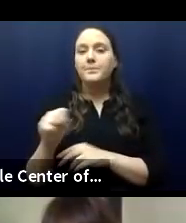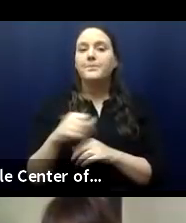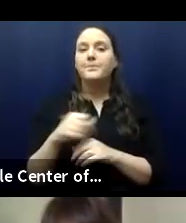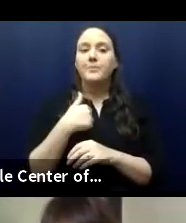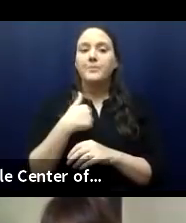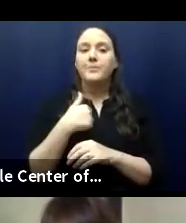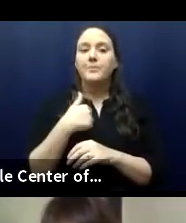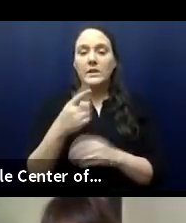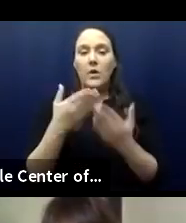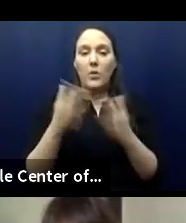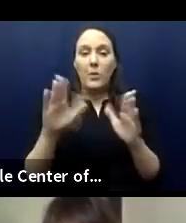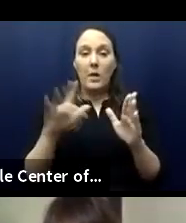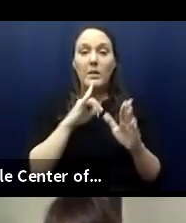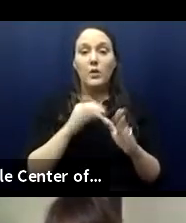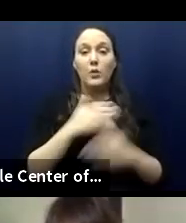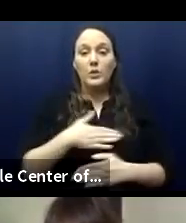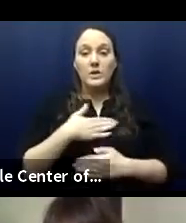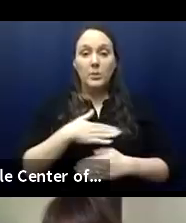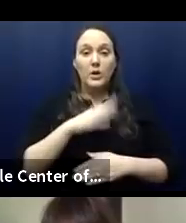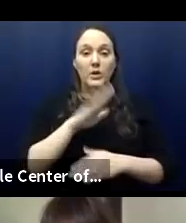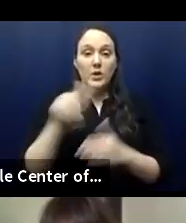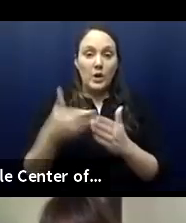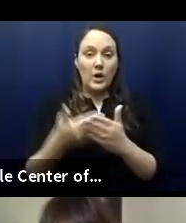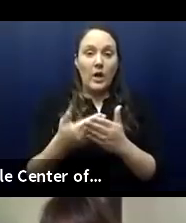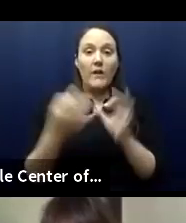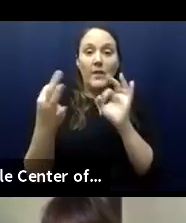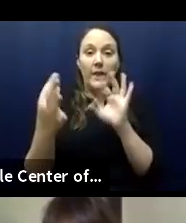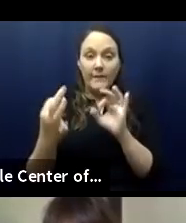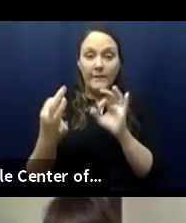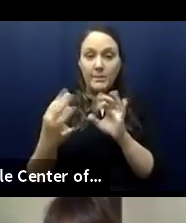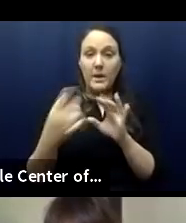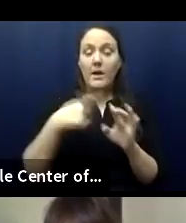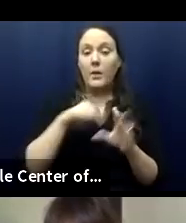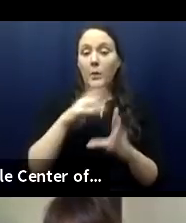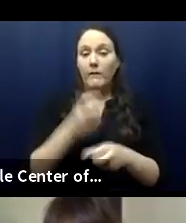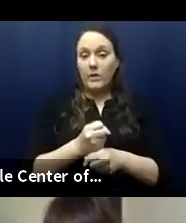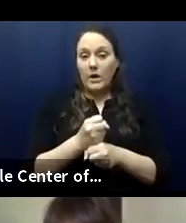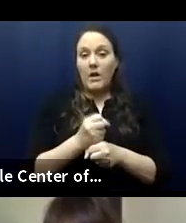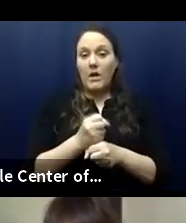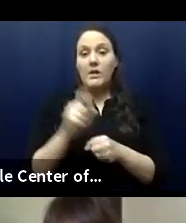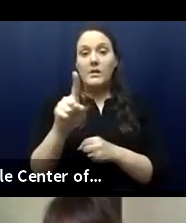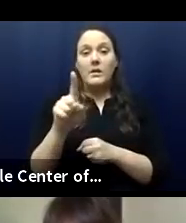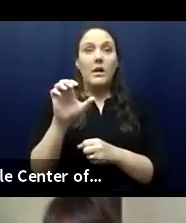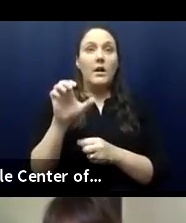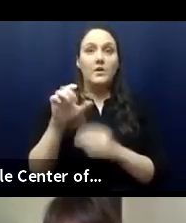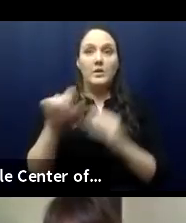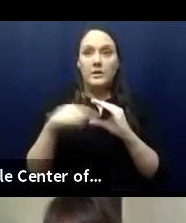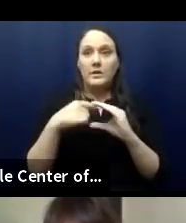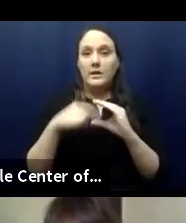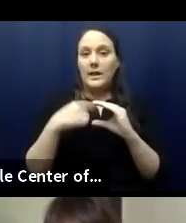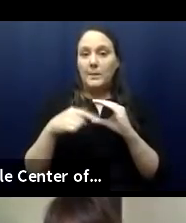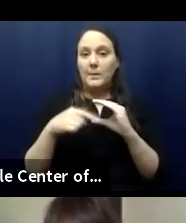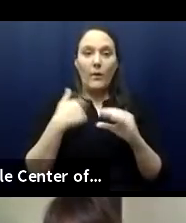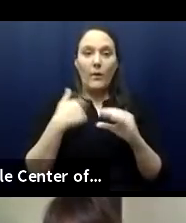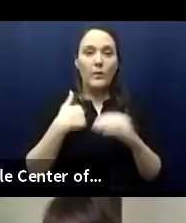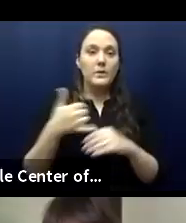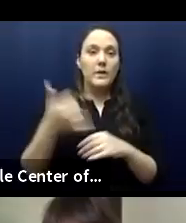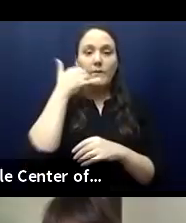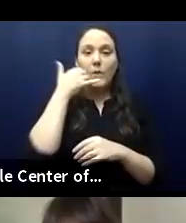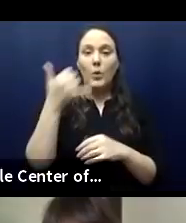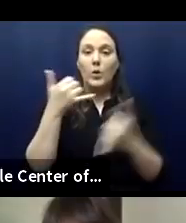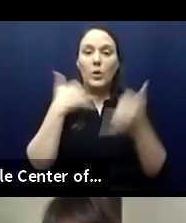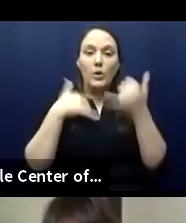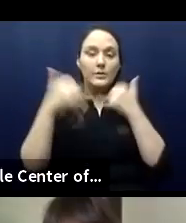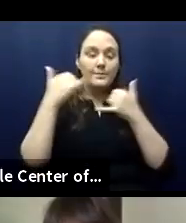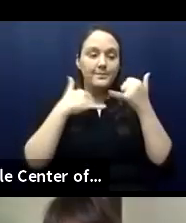really appreciate all of the feedback we've gotten. There have been hundreds of emails. I have gotten phone calls, and